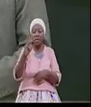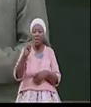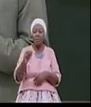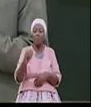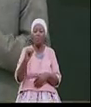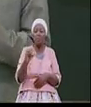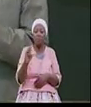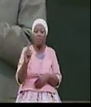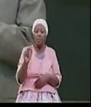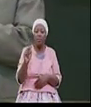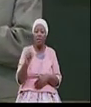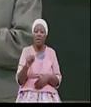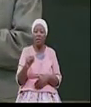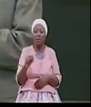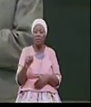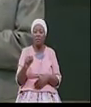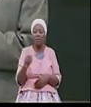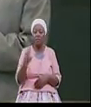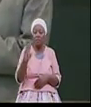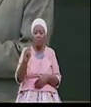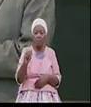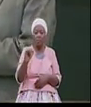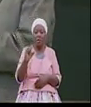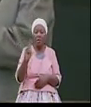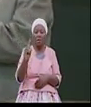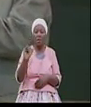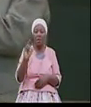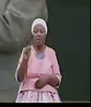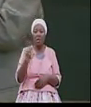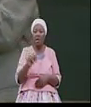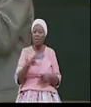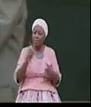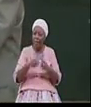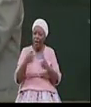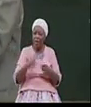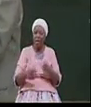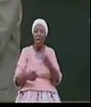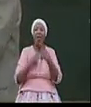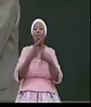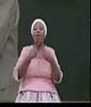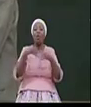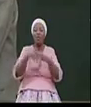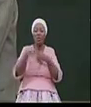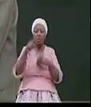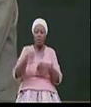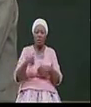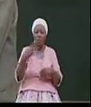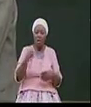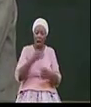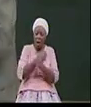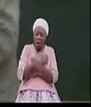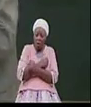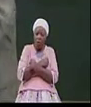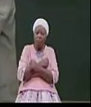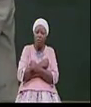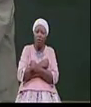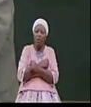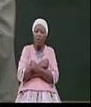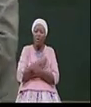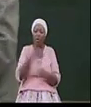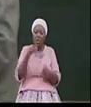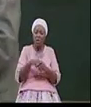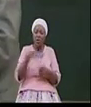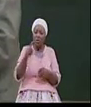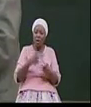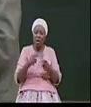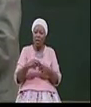Midianites, or the lust in you, the propensity in you, and the